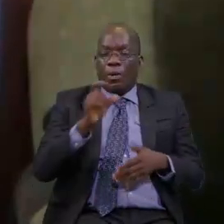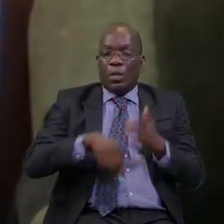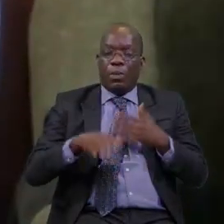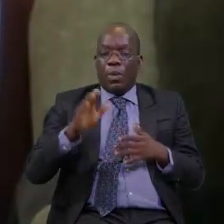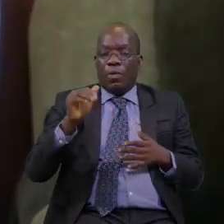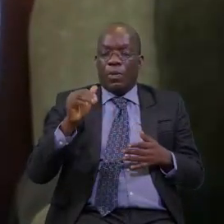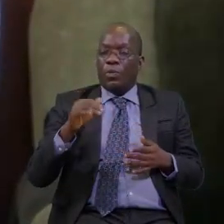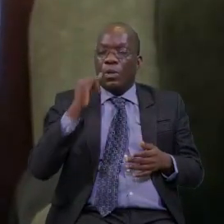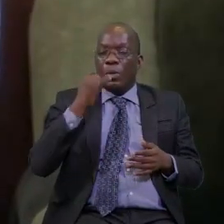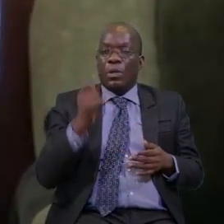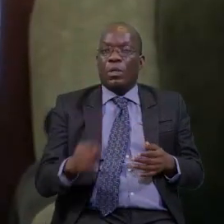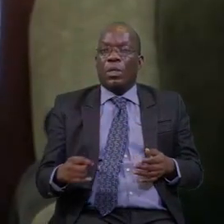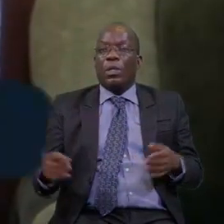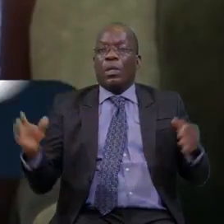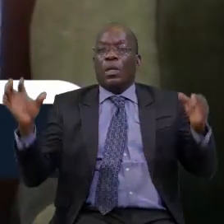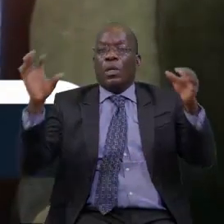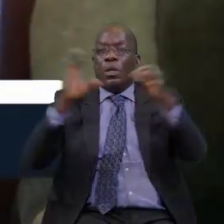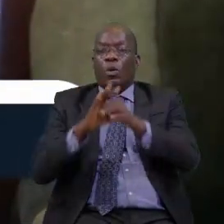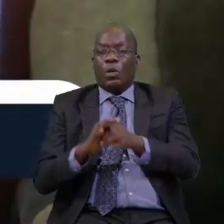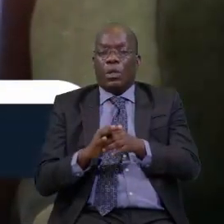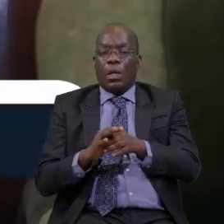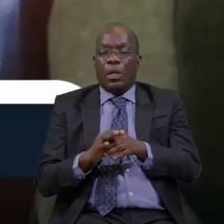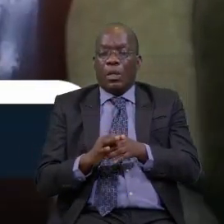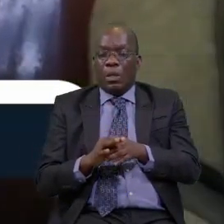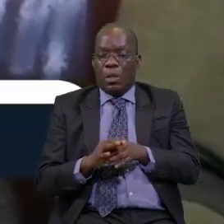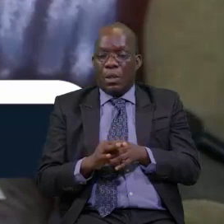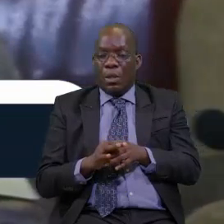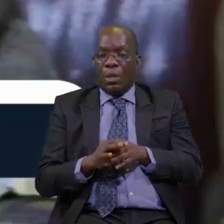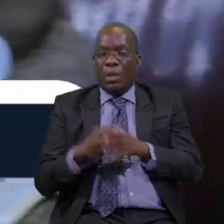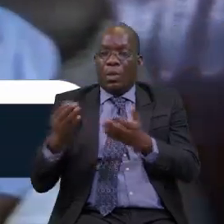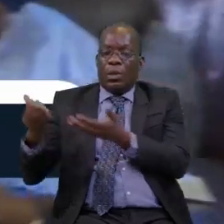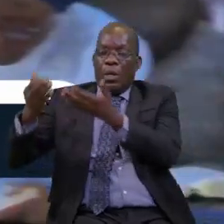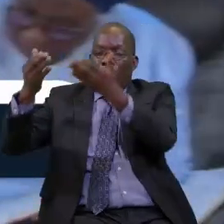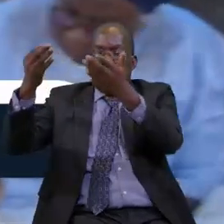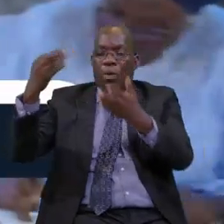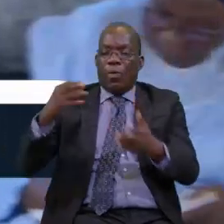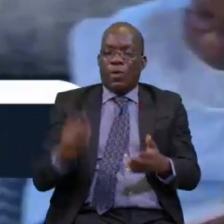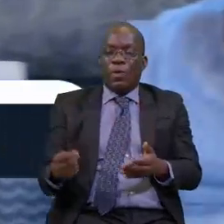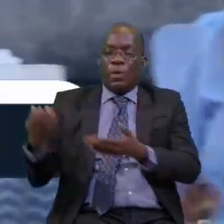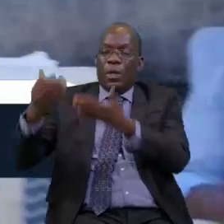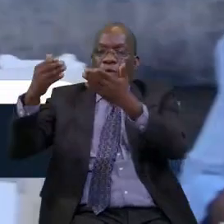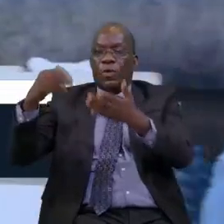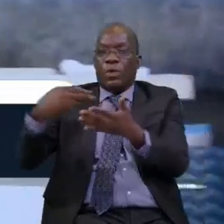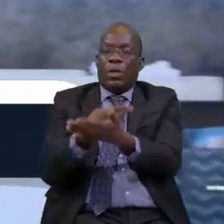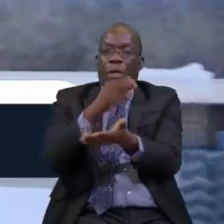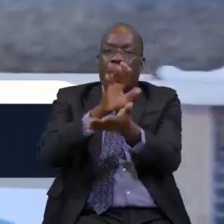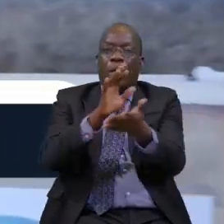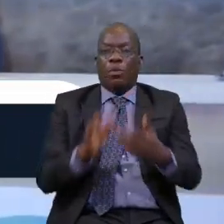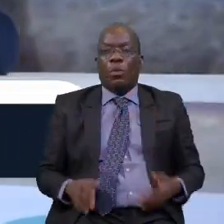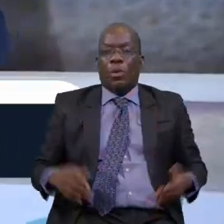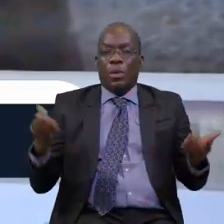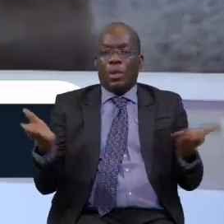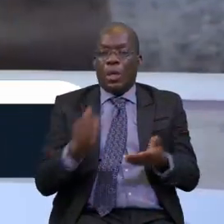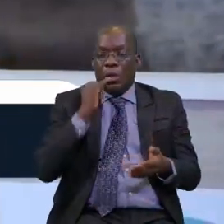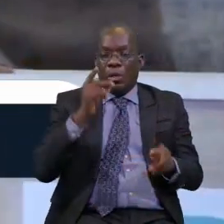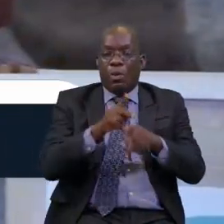reconciling propitiation of the sacrificial lamb. Here is the chapter where, even though